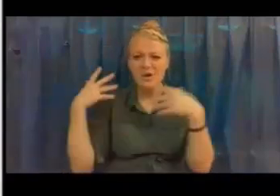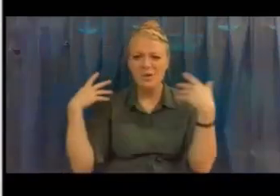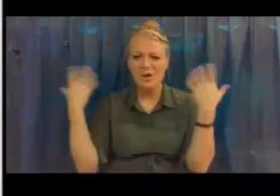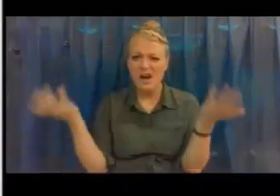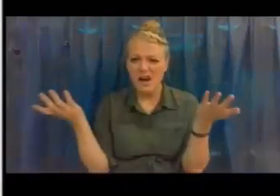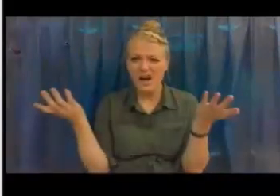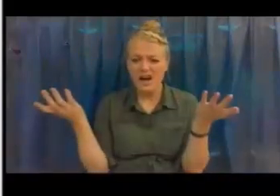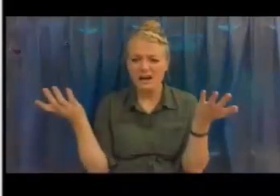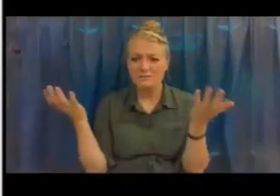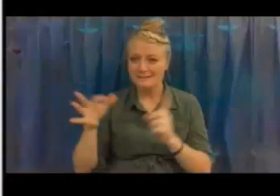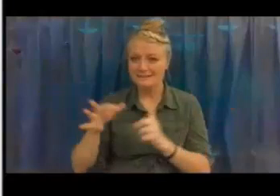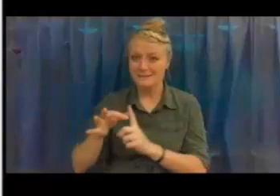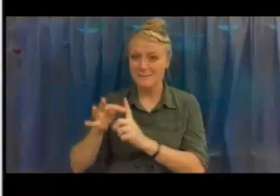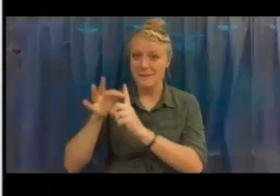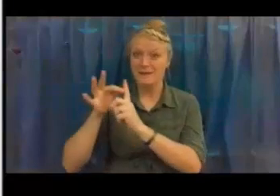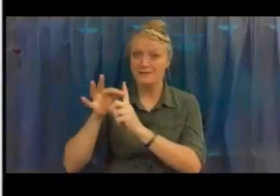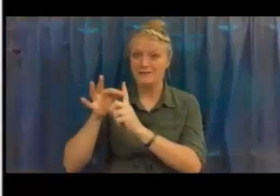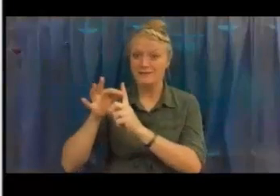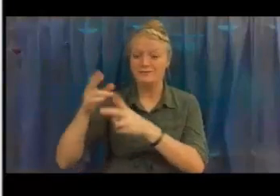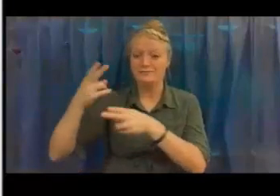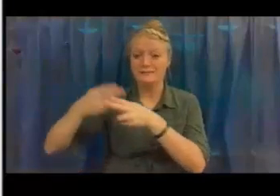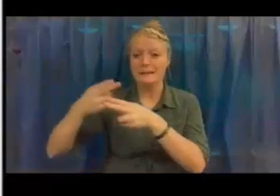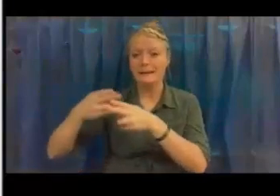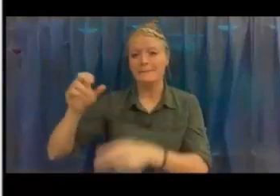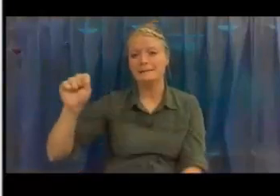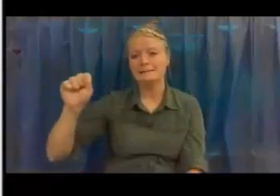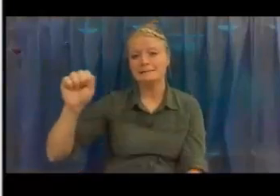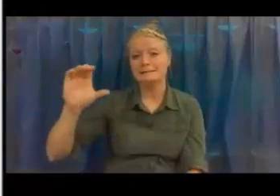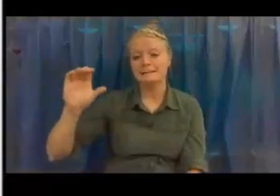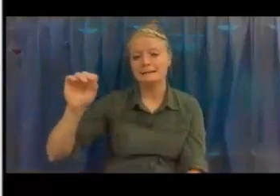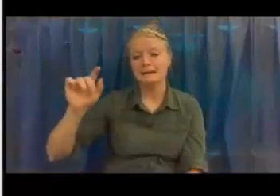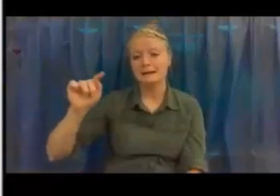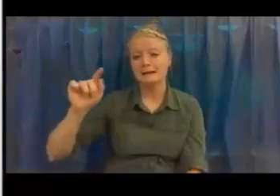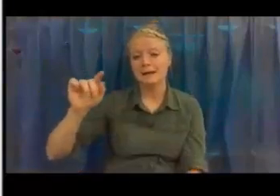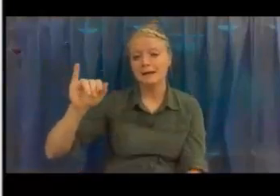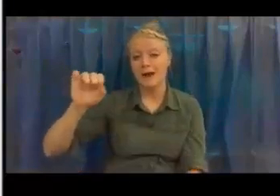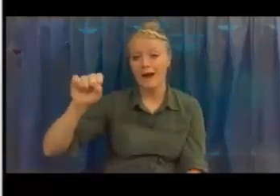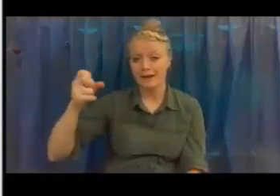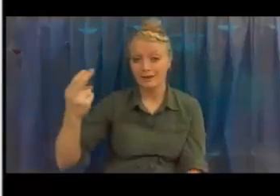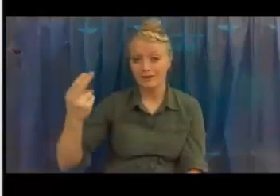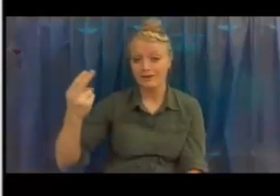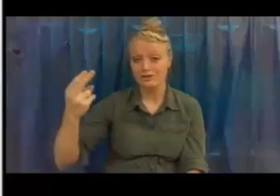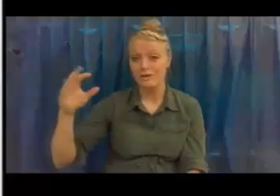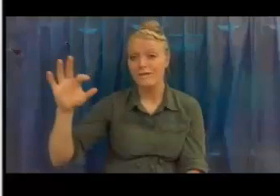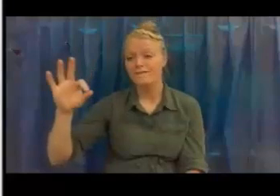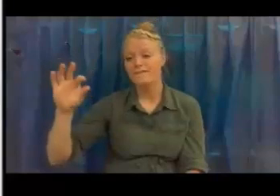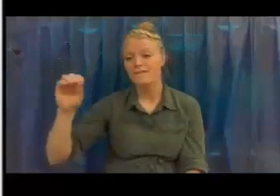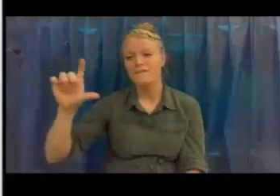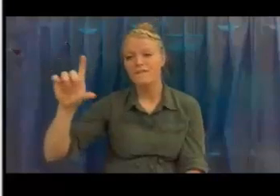This cat, what kind is it? It's a special kind called